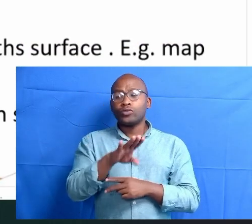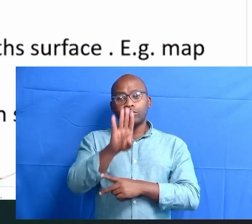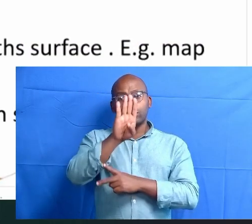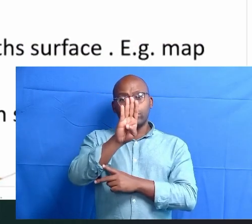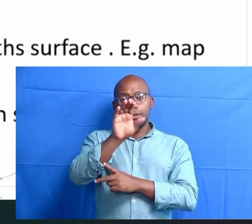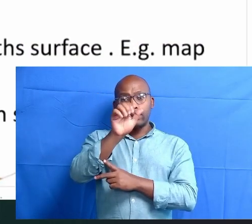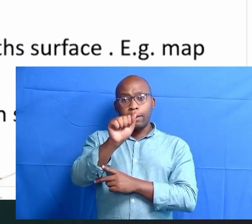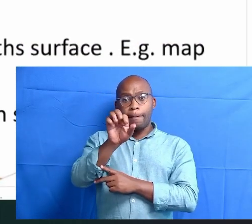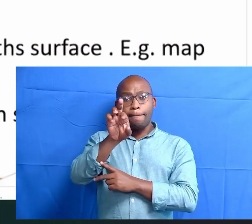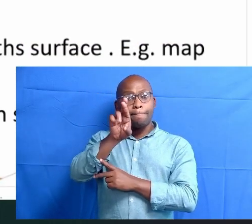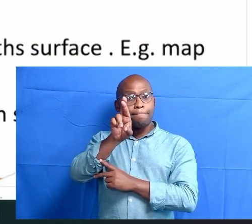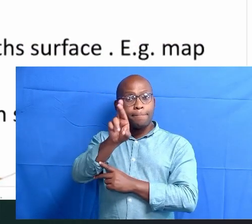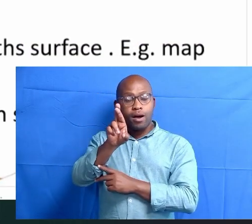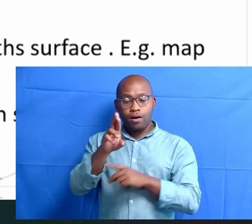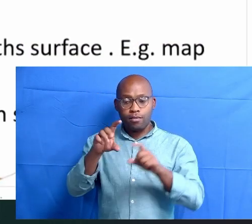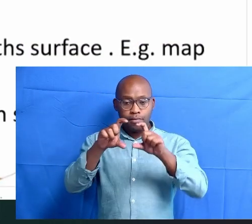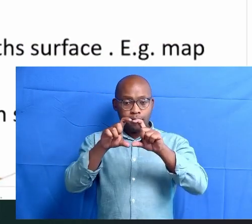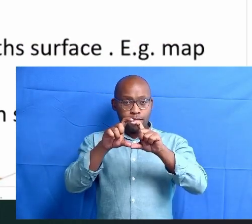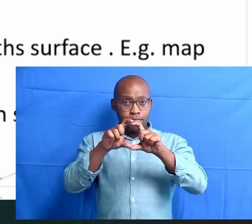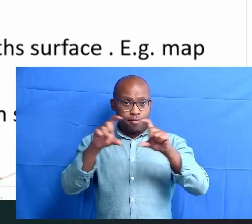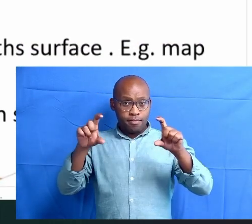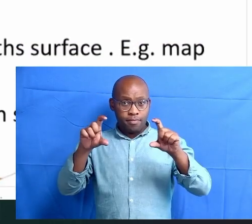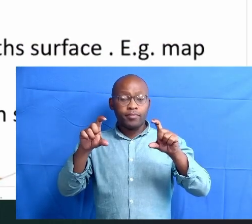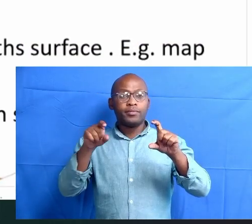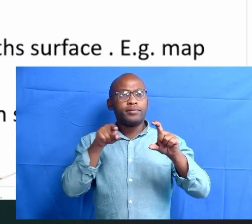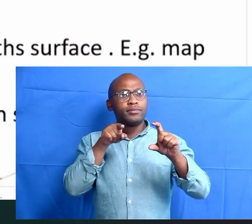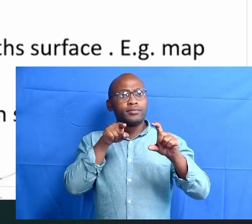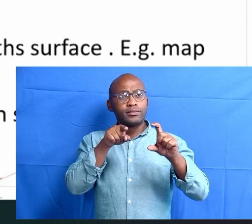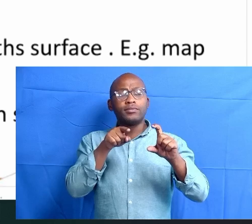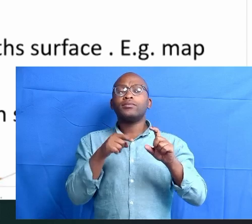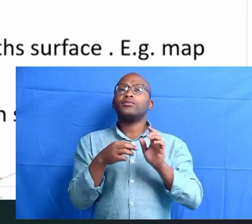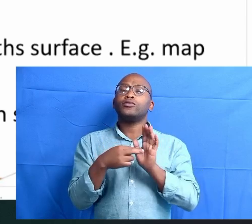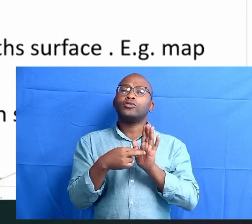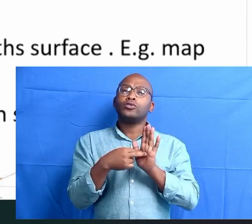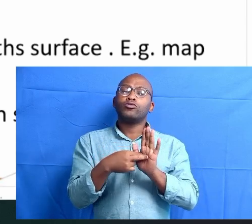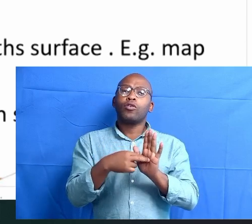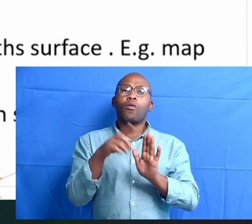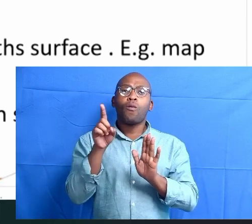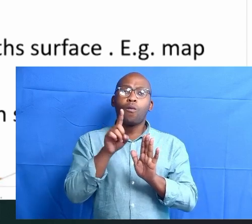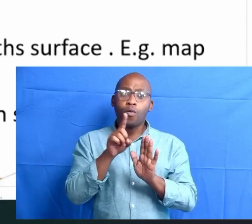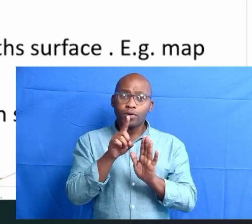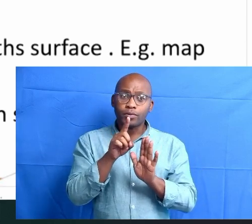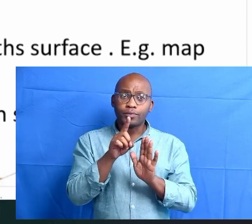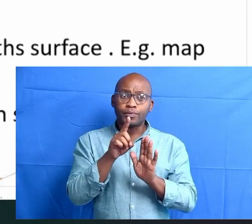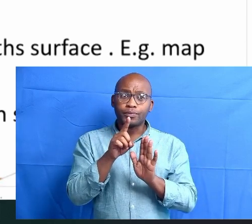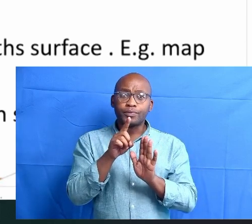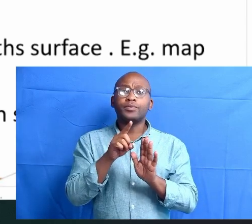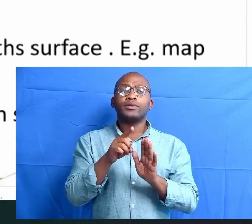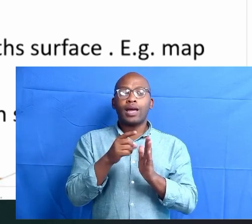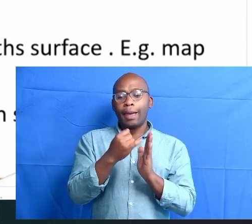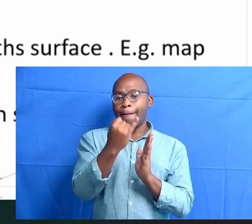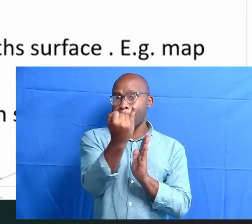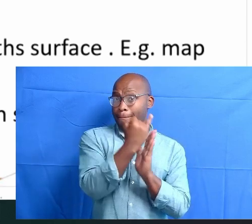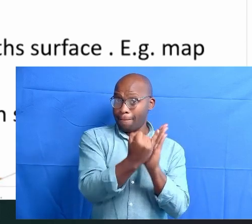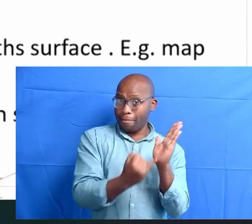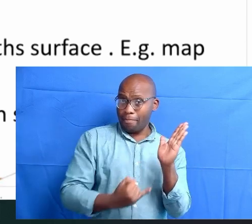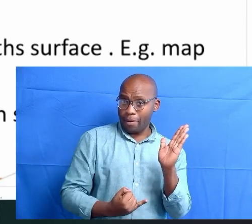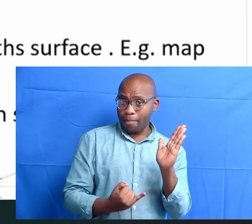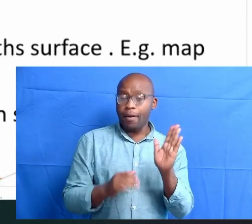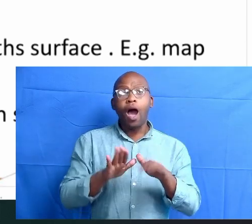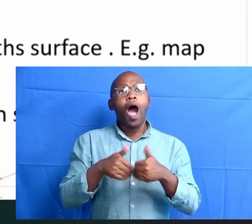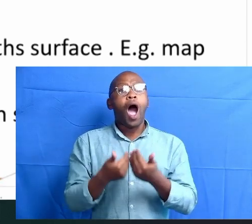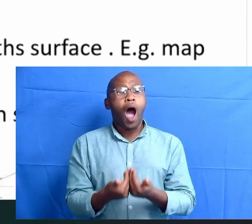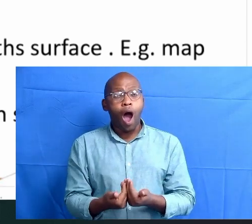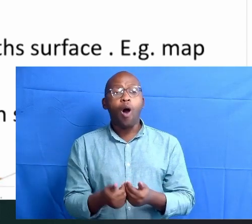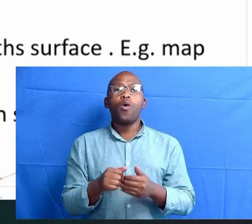as a linear scale, a map element that graphically represents the scale of a map by means of line